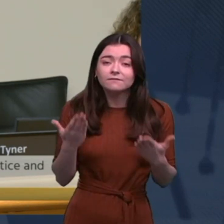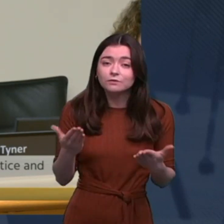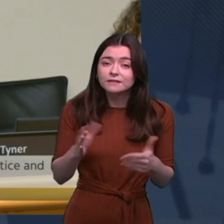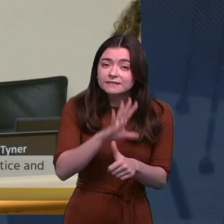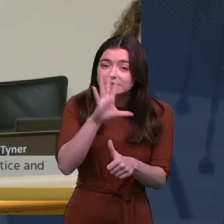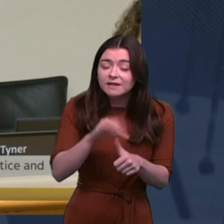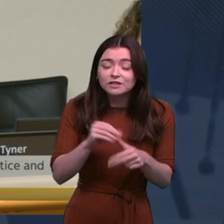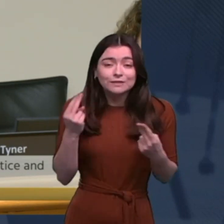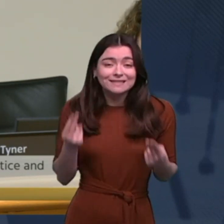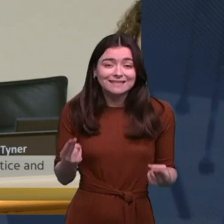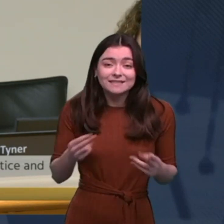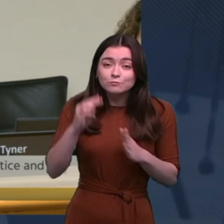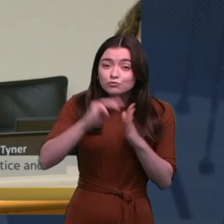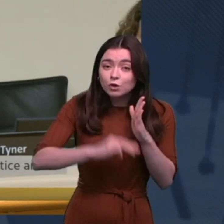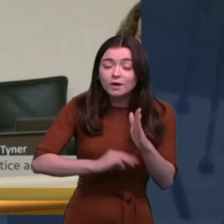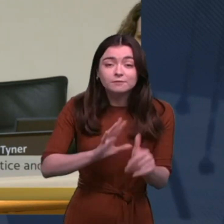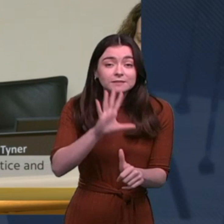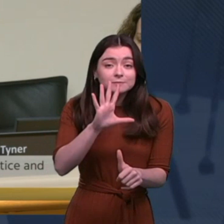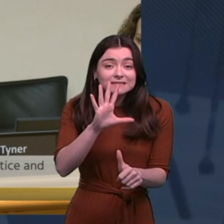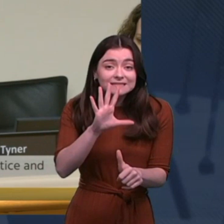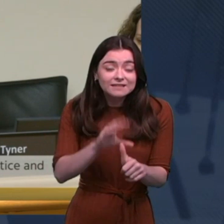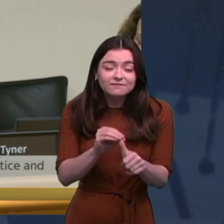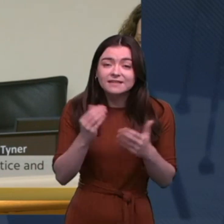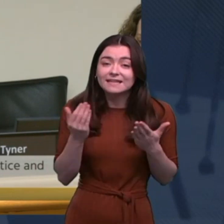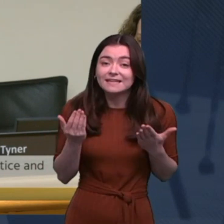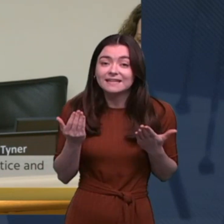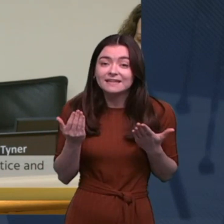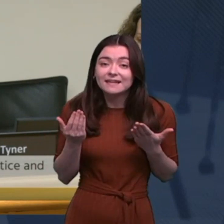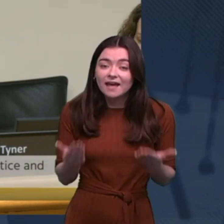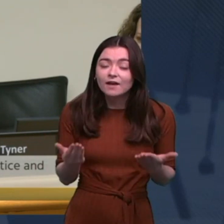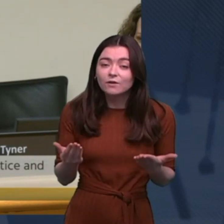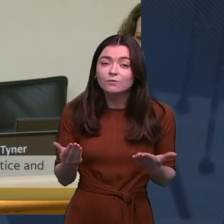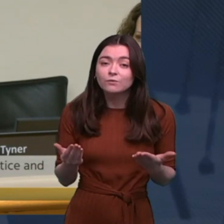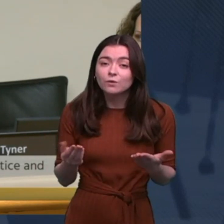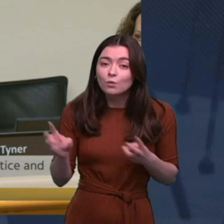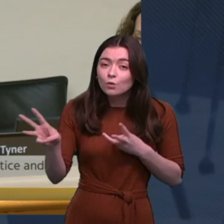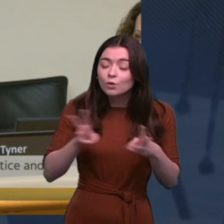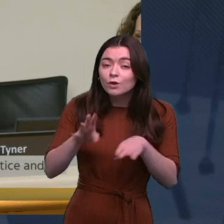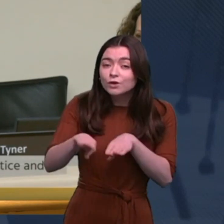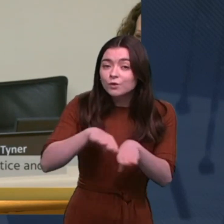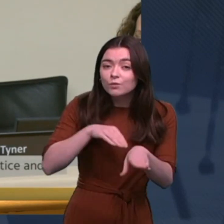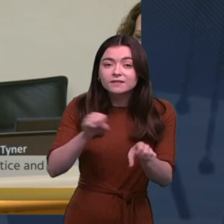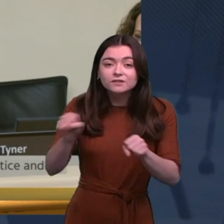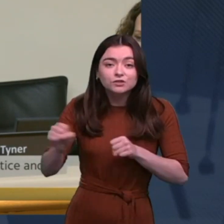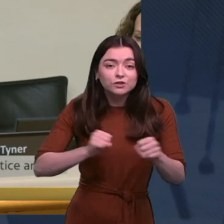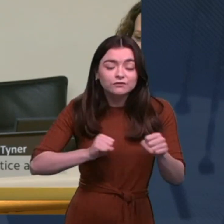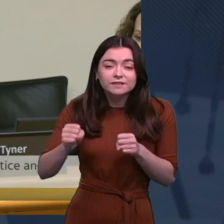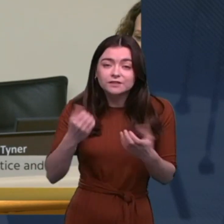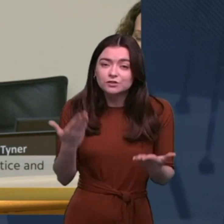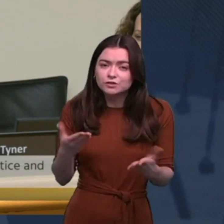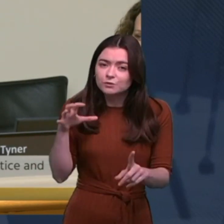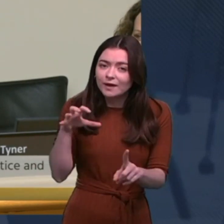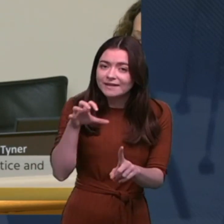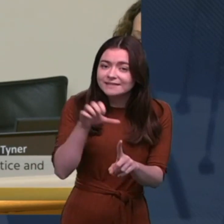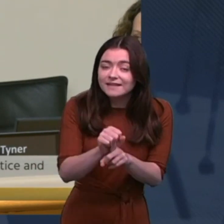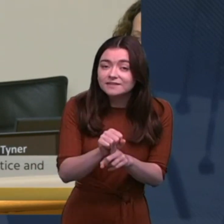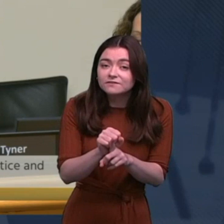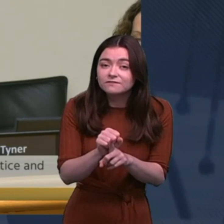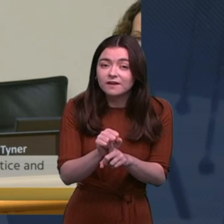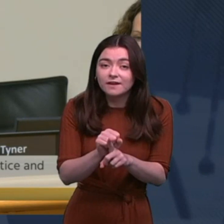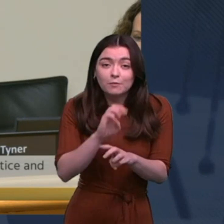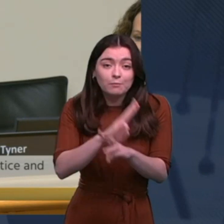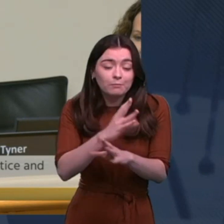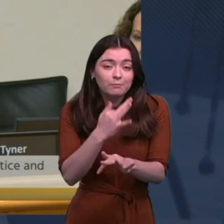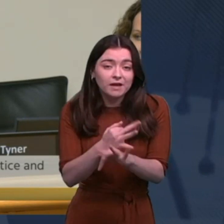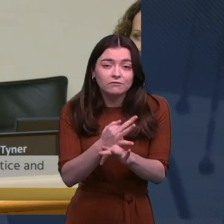special needs programme in particular, we are now working with services to identify